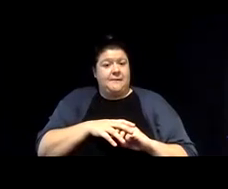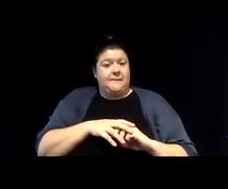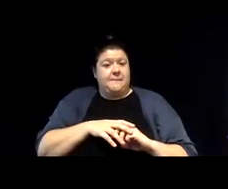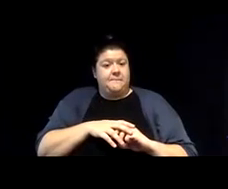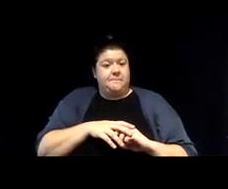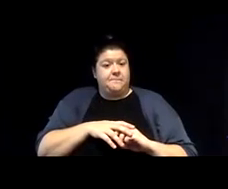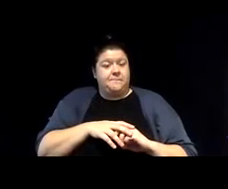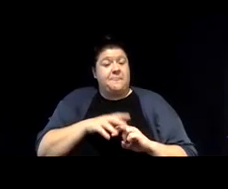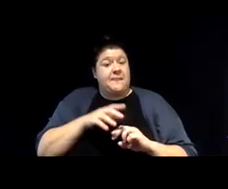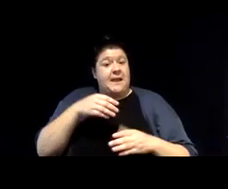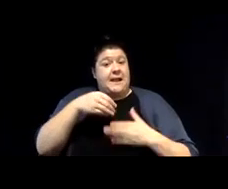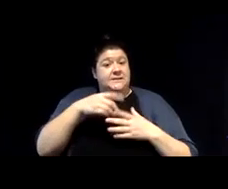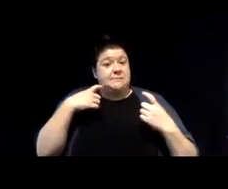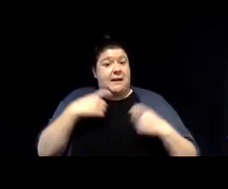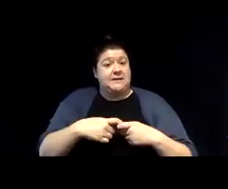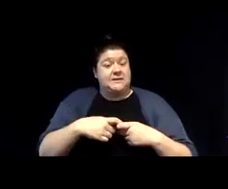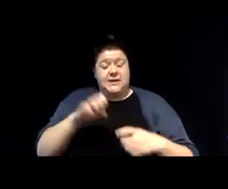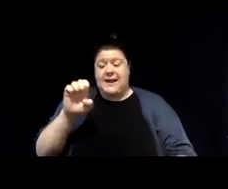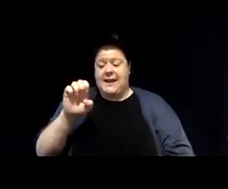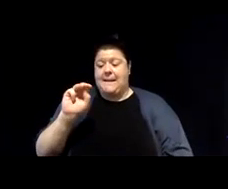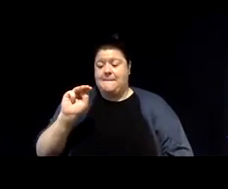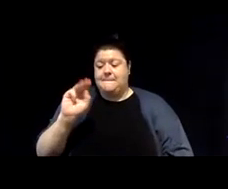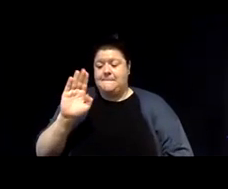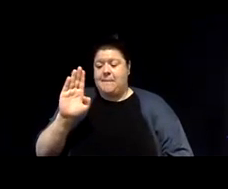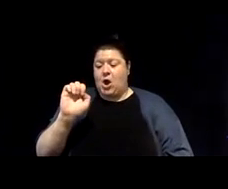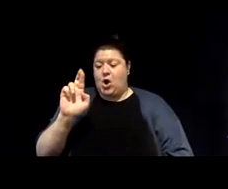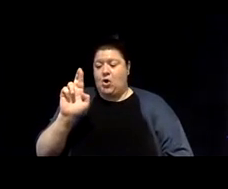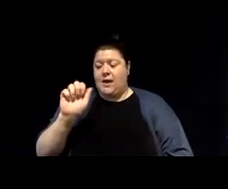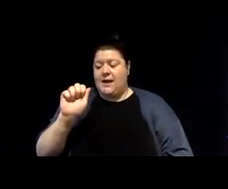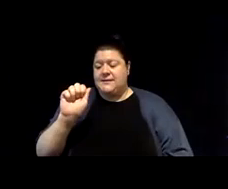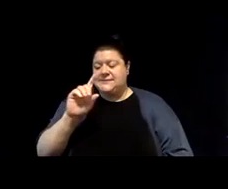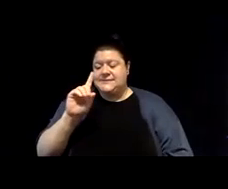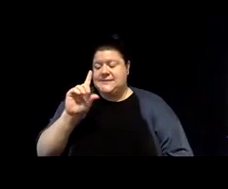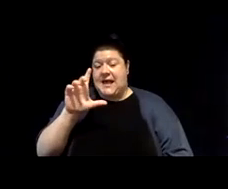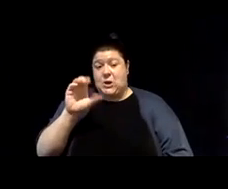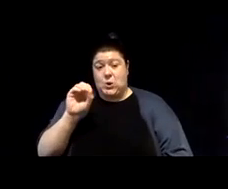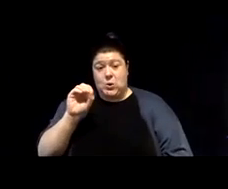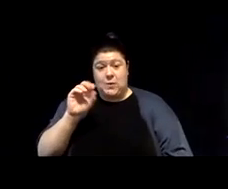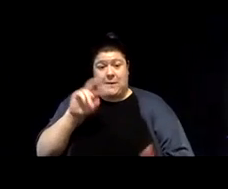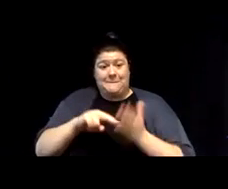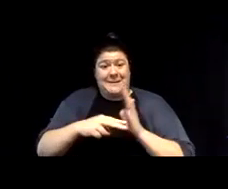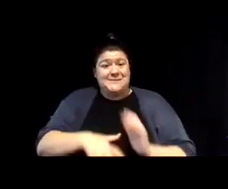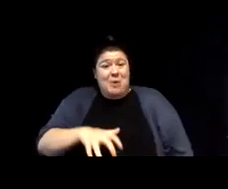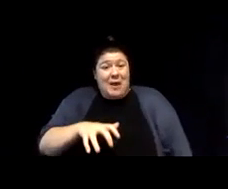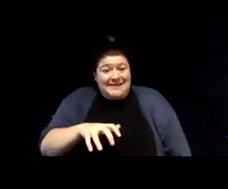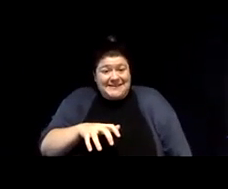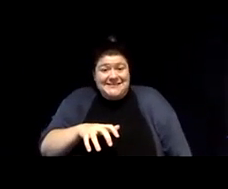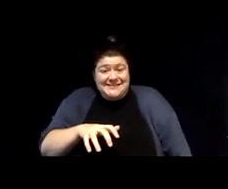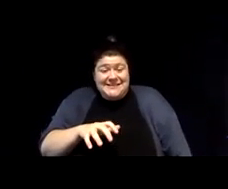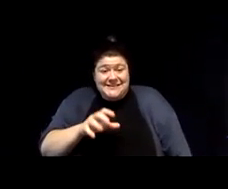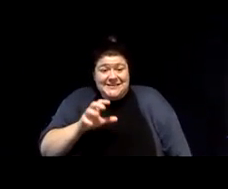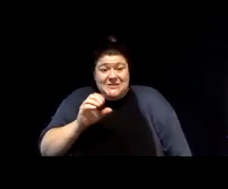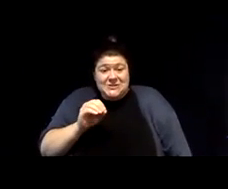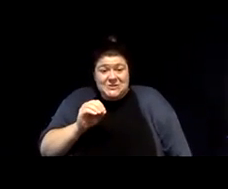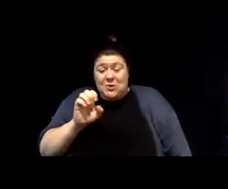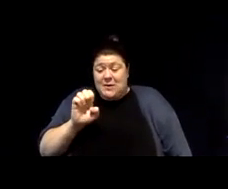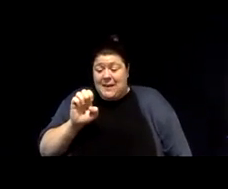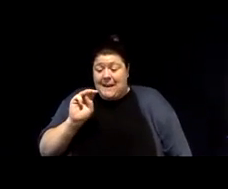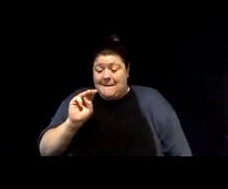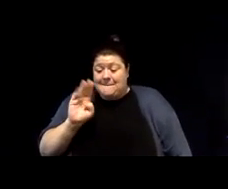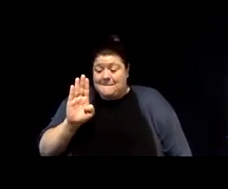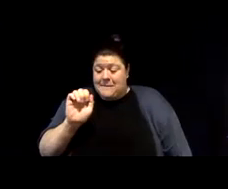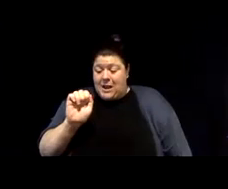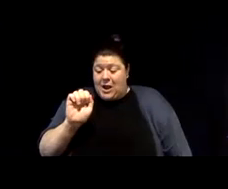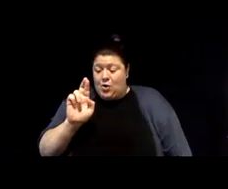in Spanish, embarazado, then you actually are saying pregnant. So a lot of times, especially younger girls who